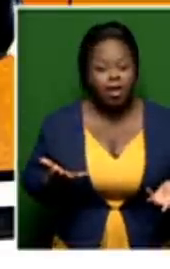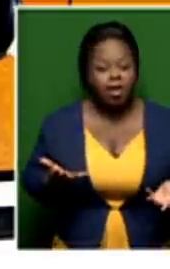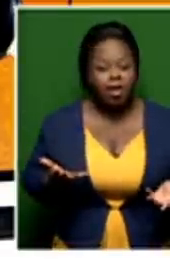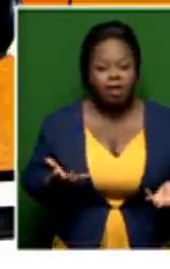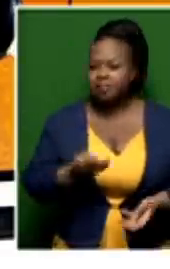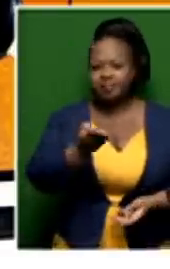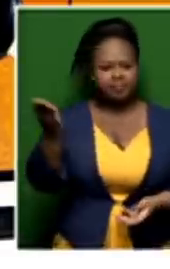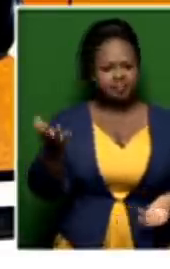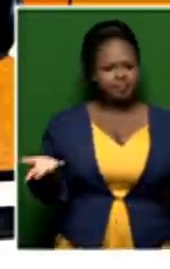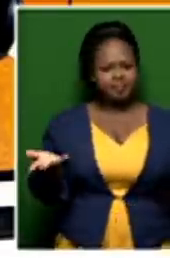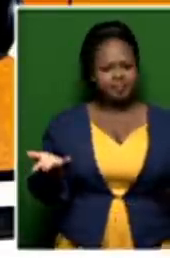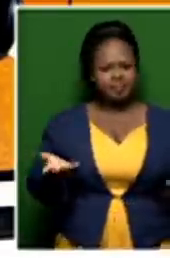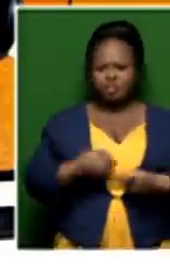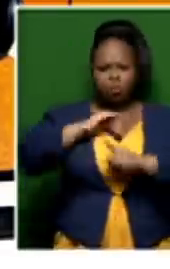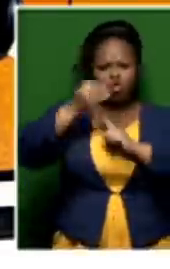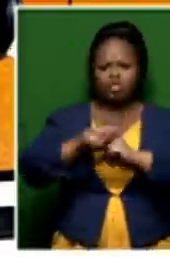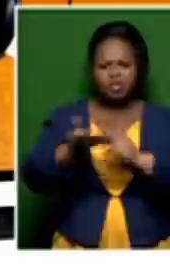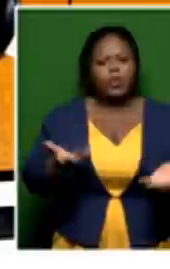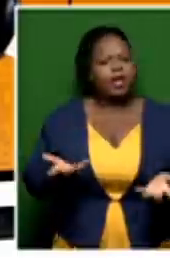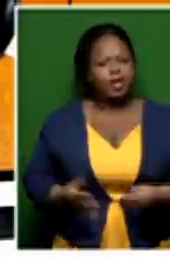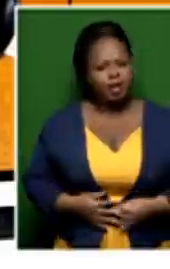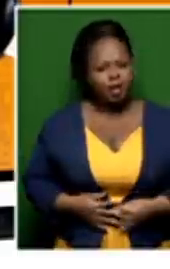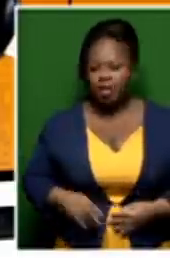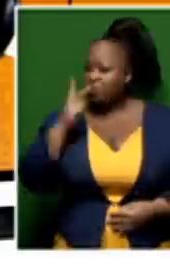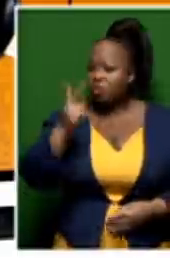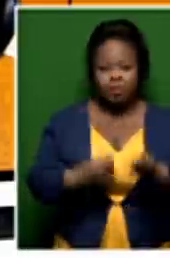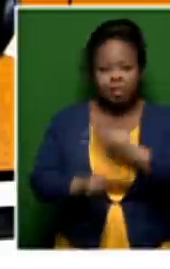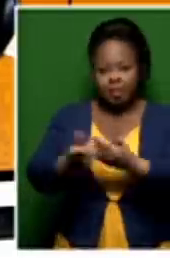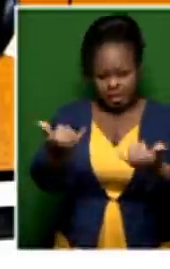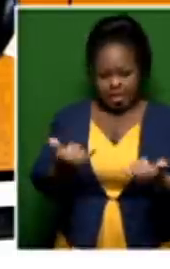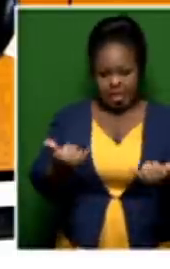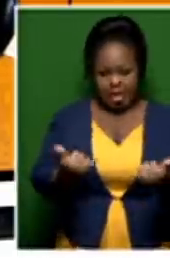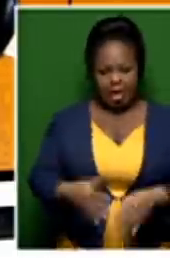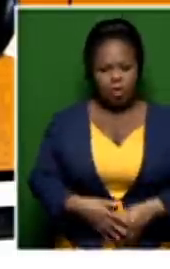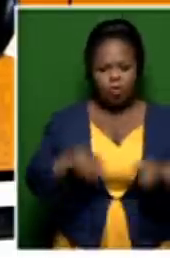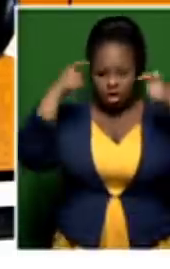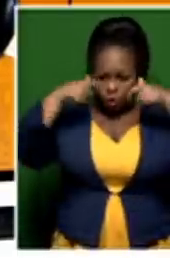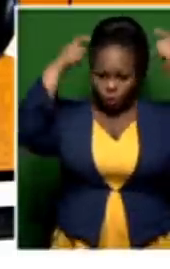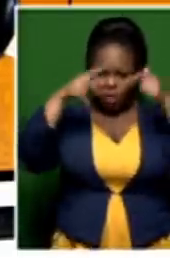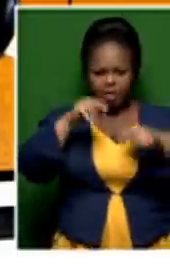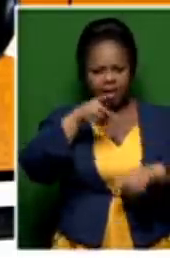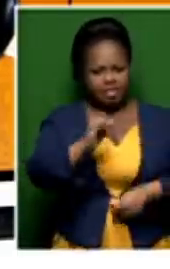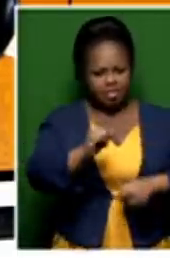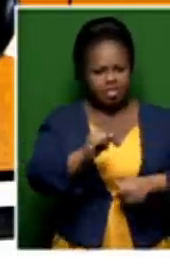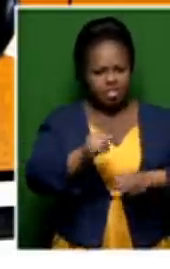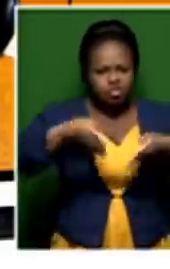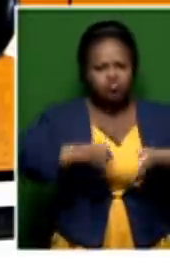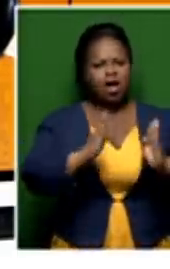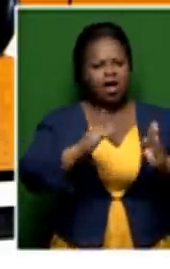has the protection been intensified? Yeah. If you look at what's happening on Queen Nandi Drive right